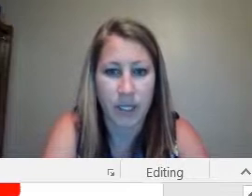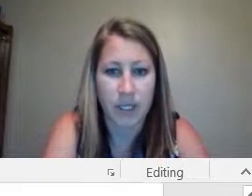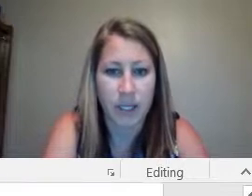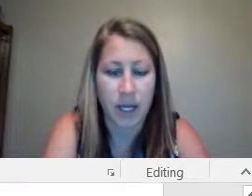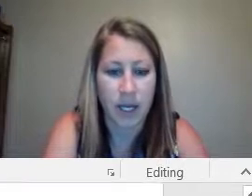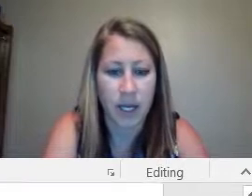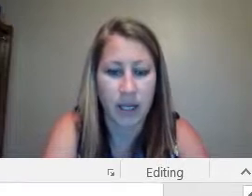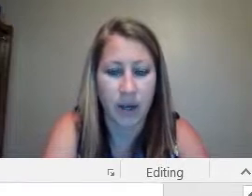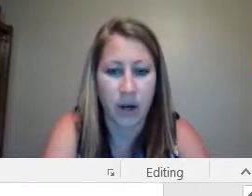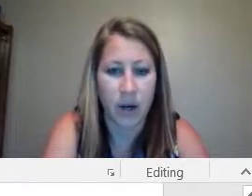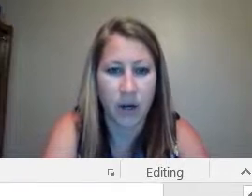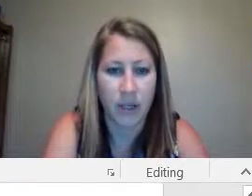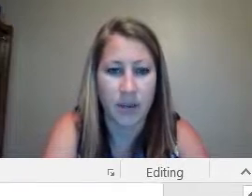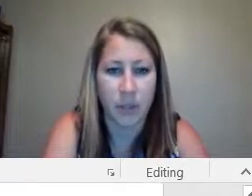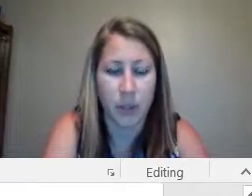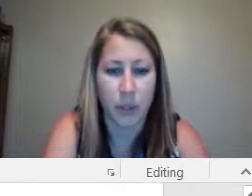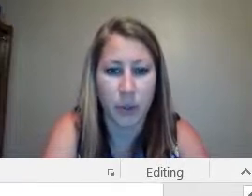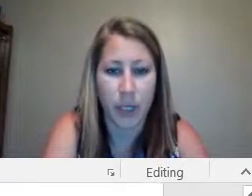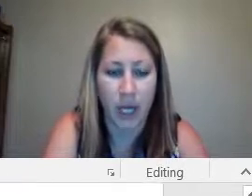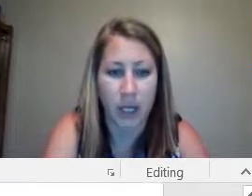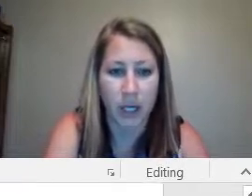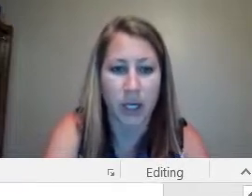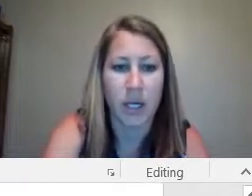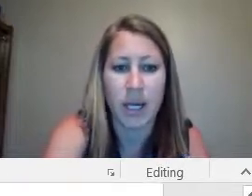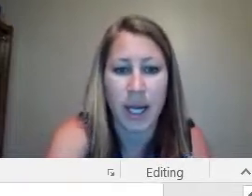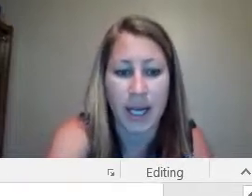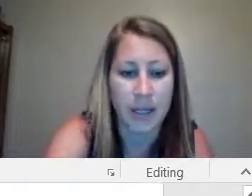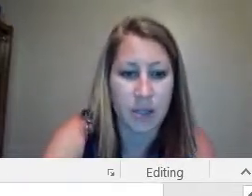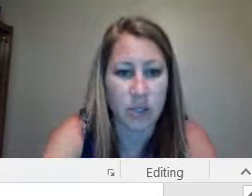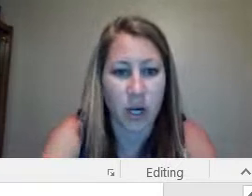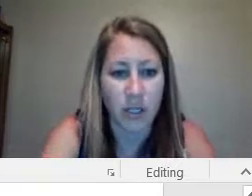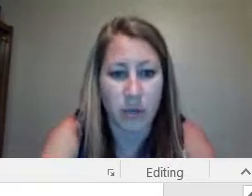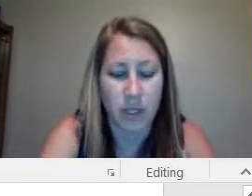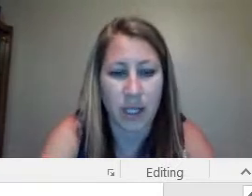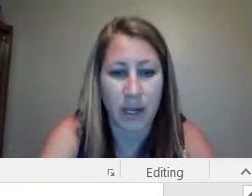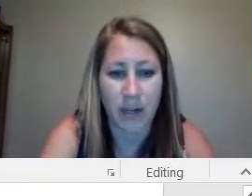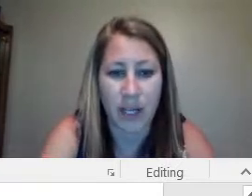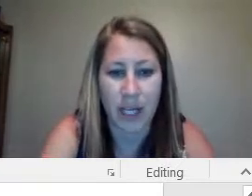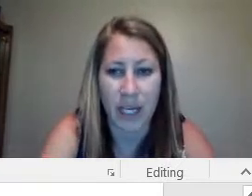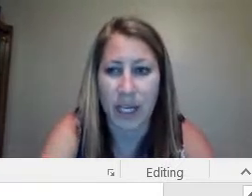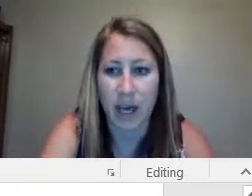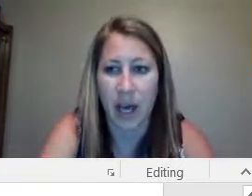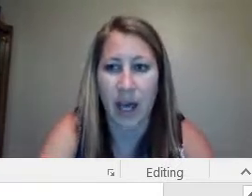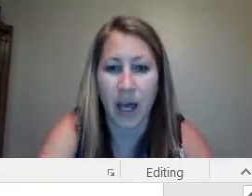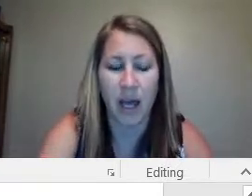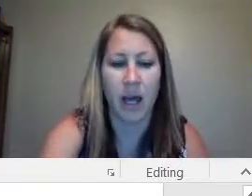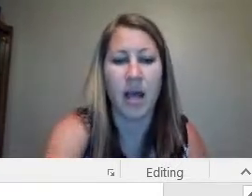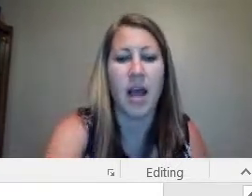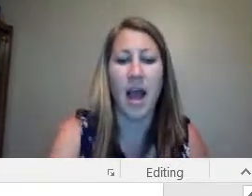Who's next in line? Oh, it's a blue color. And it starts with the letter E,